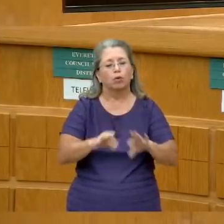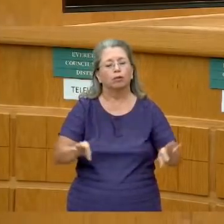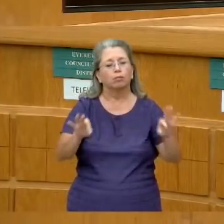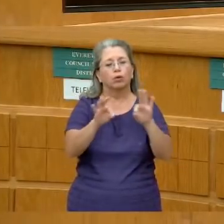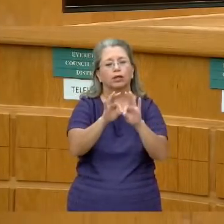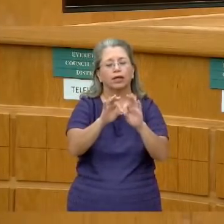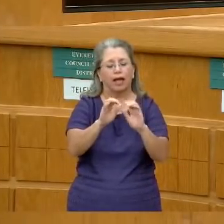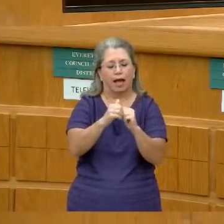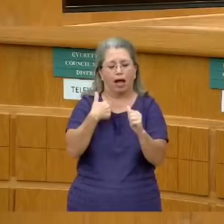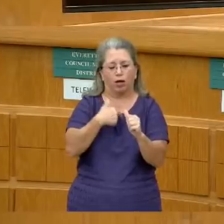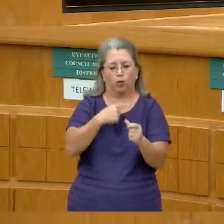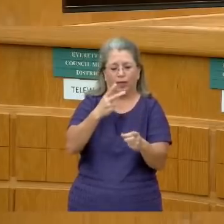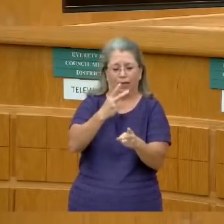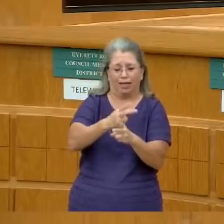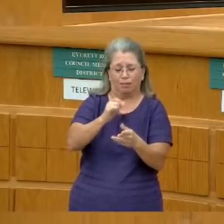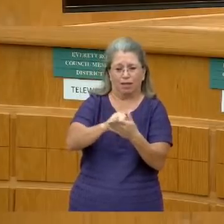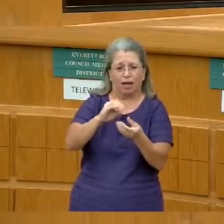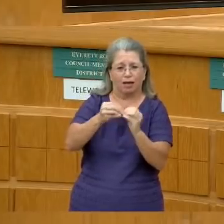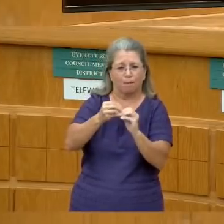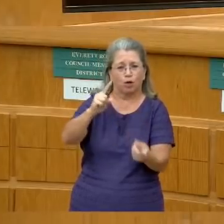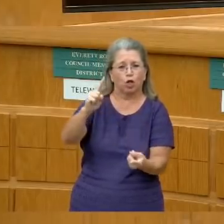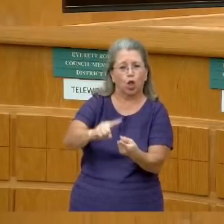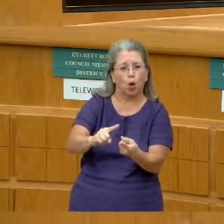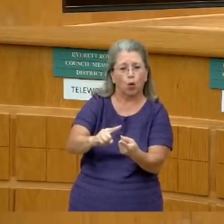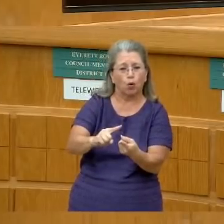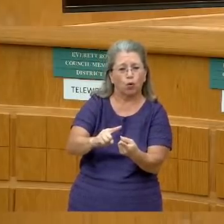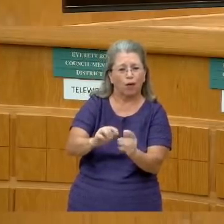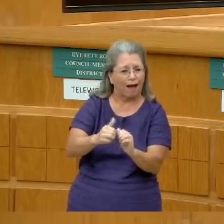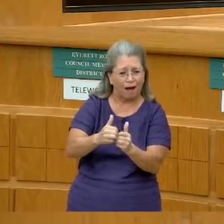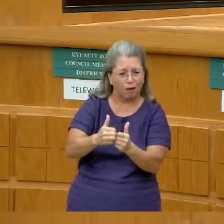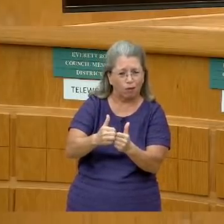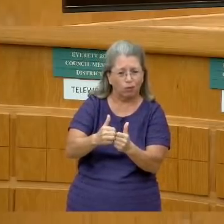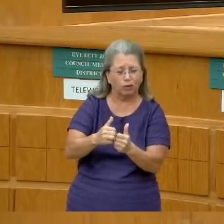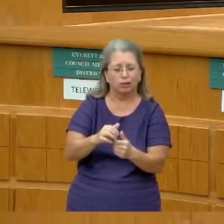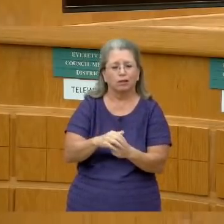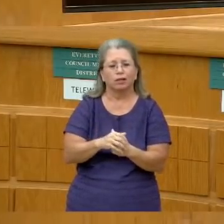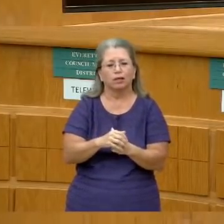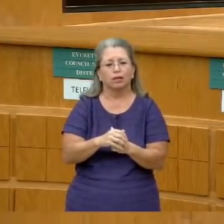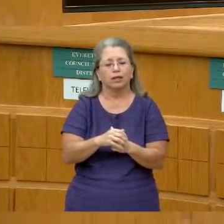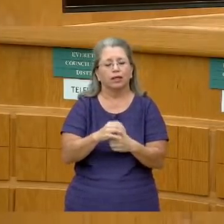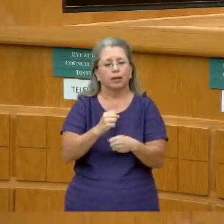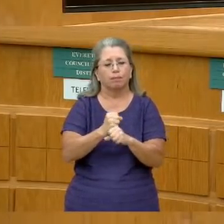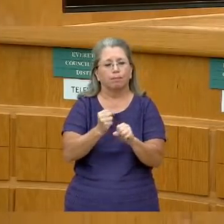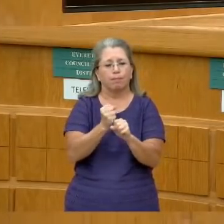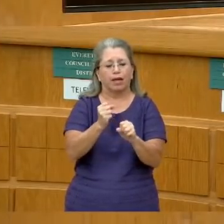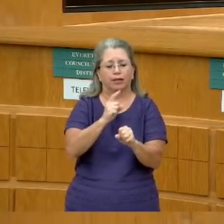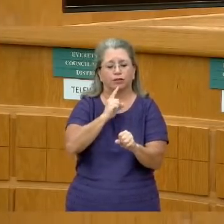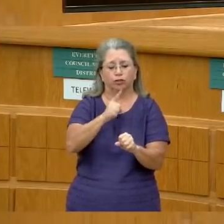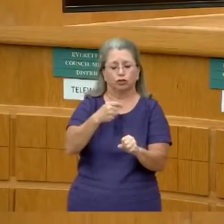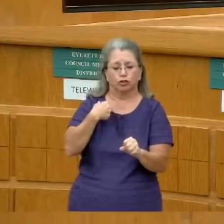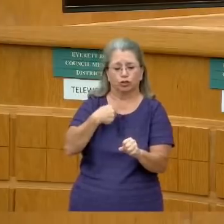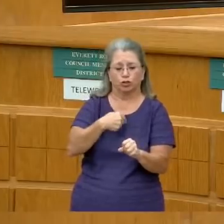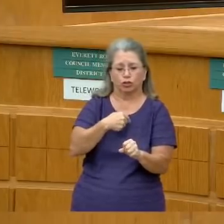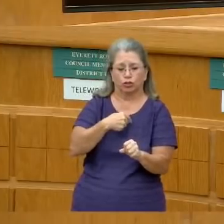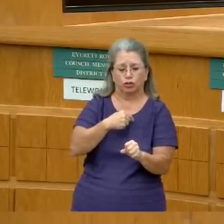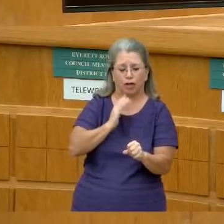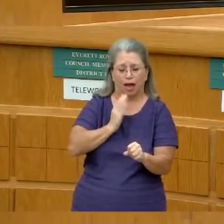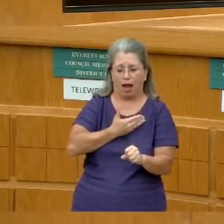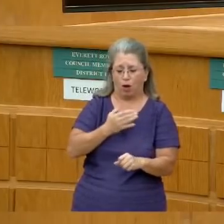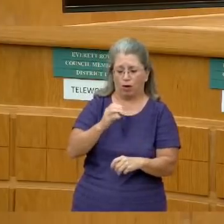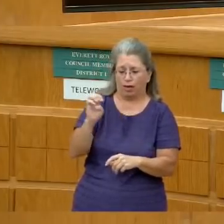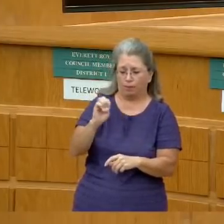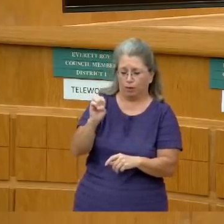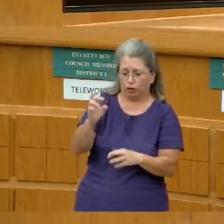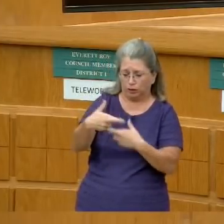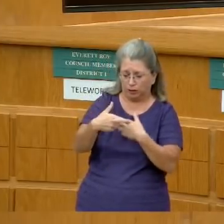lowest? The way we can do that is by making sure that we're not overrunning our emergency rooms and our urgent care clinics,